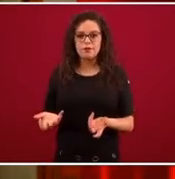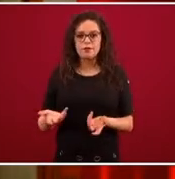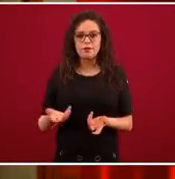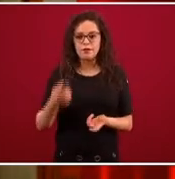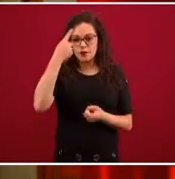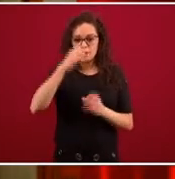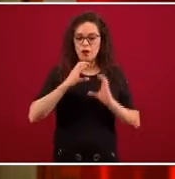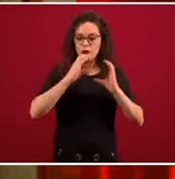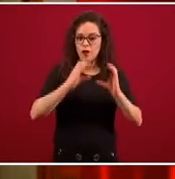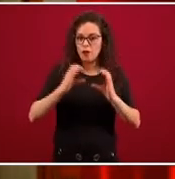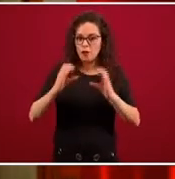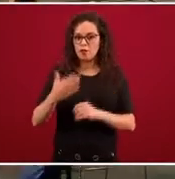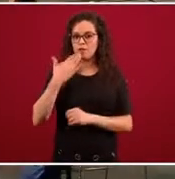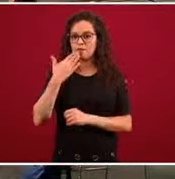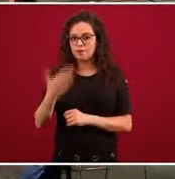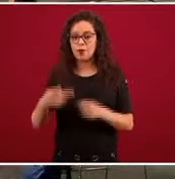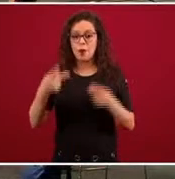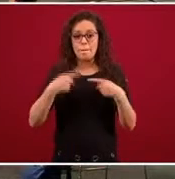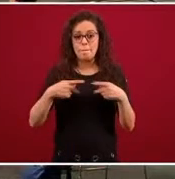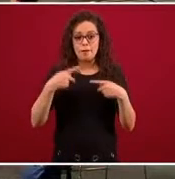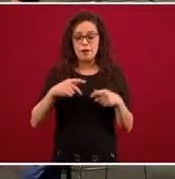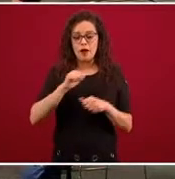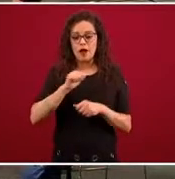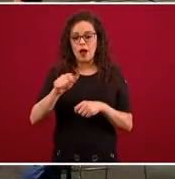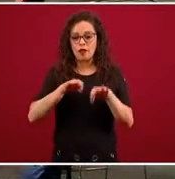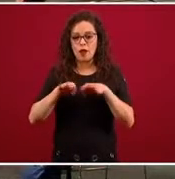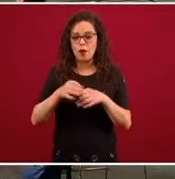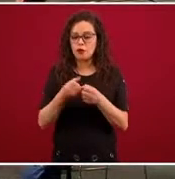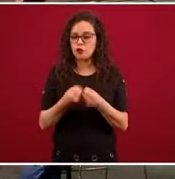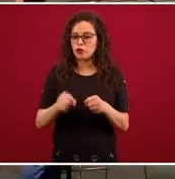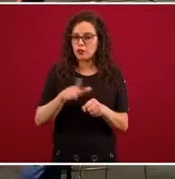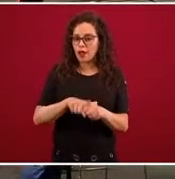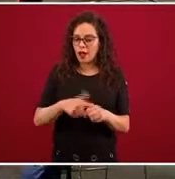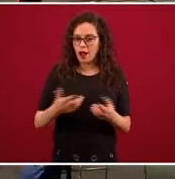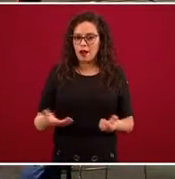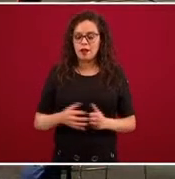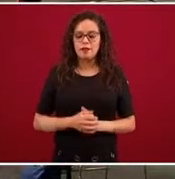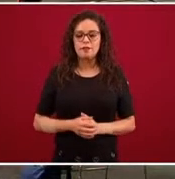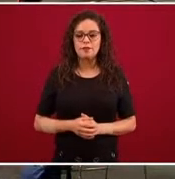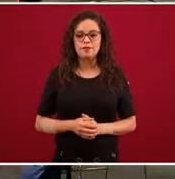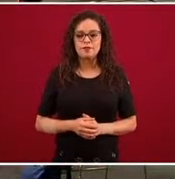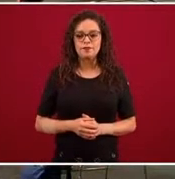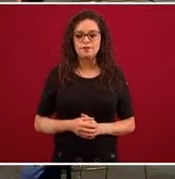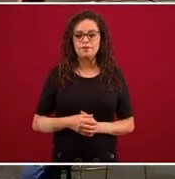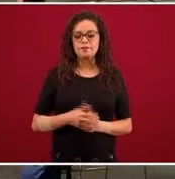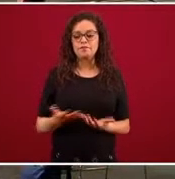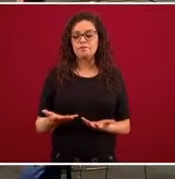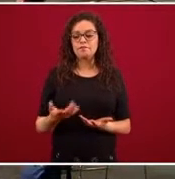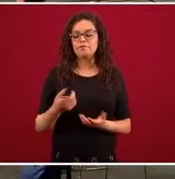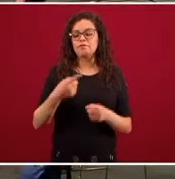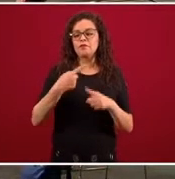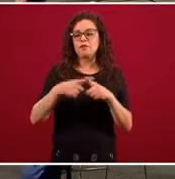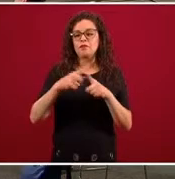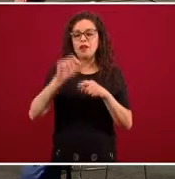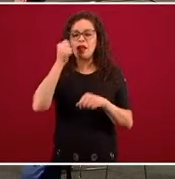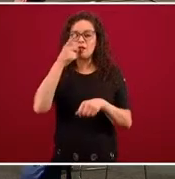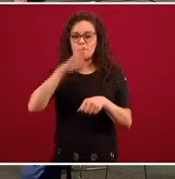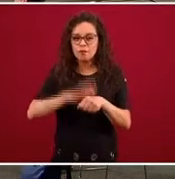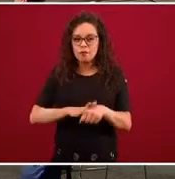who work in social service, people who work in administration, in daycares,